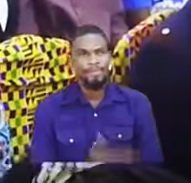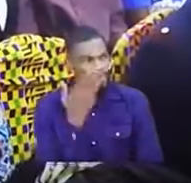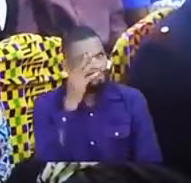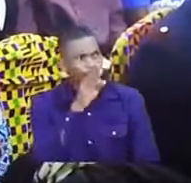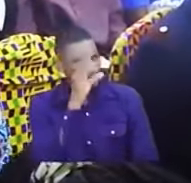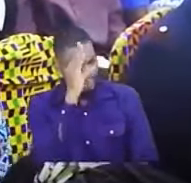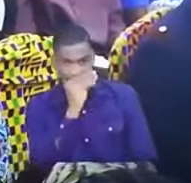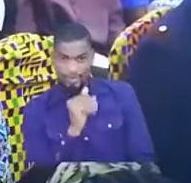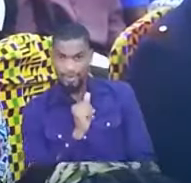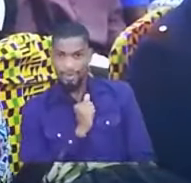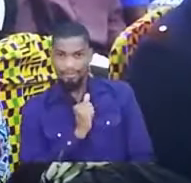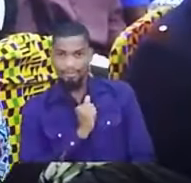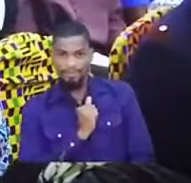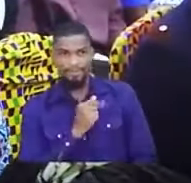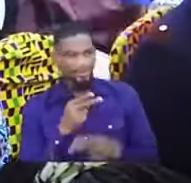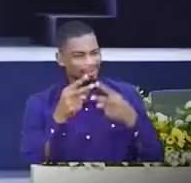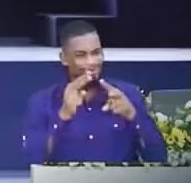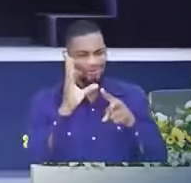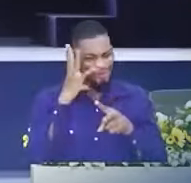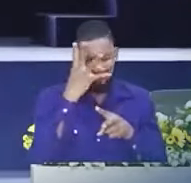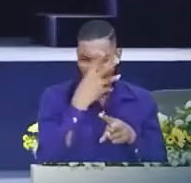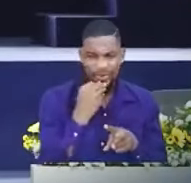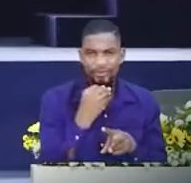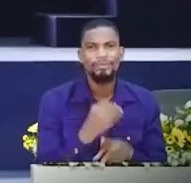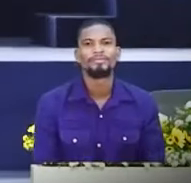this young man, was beautifully handsome.